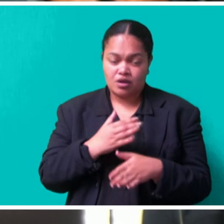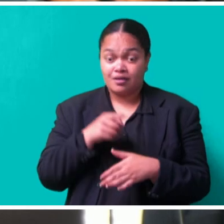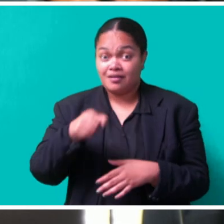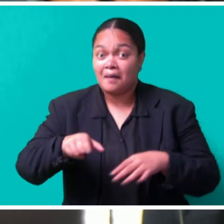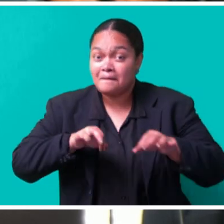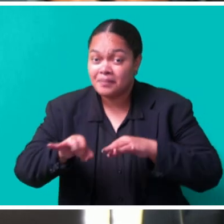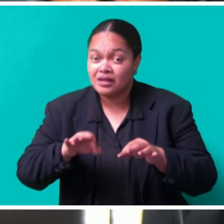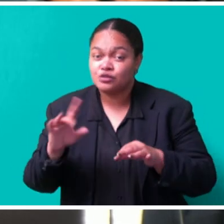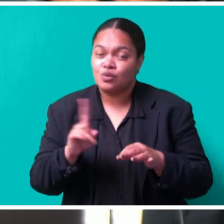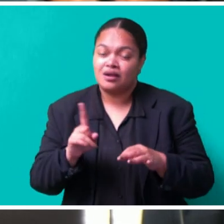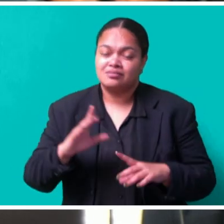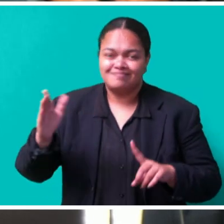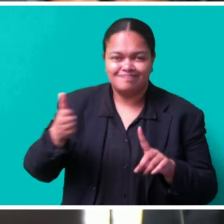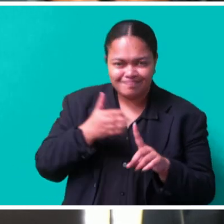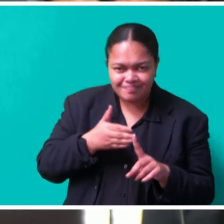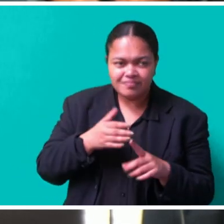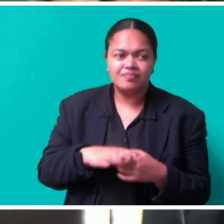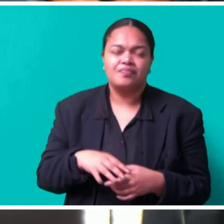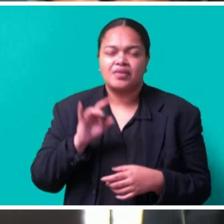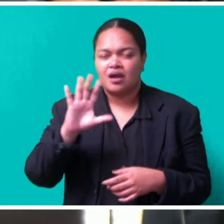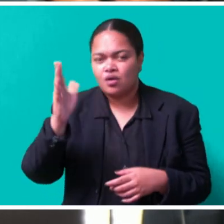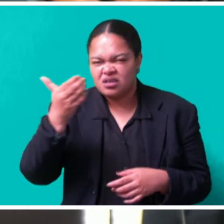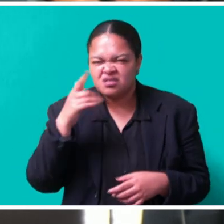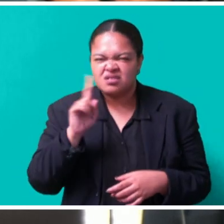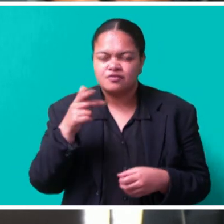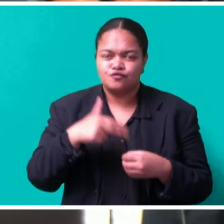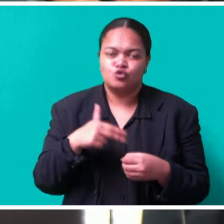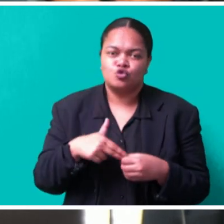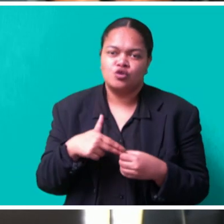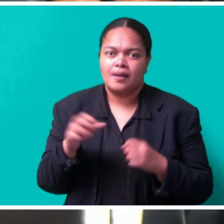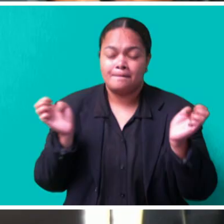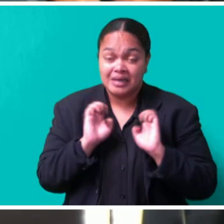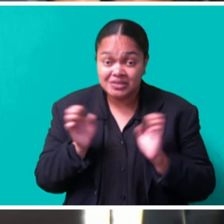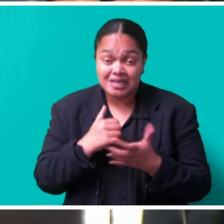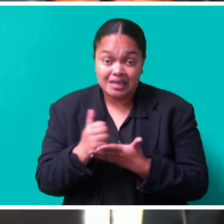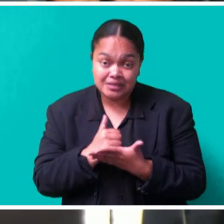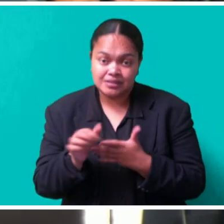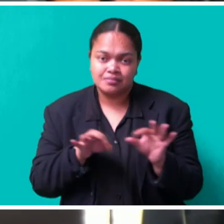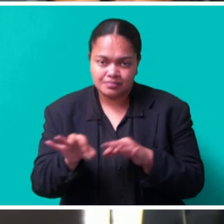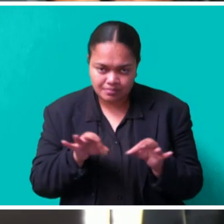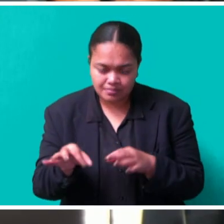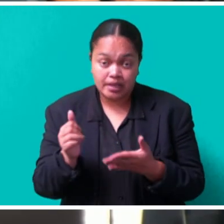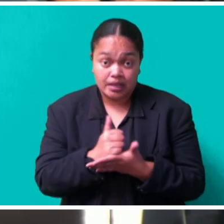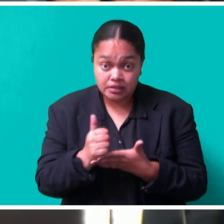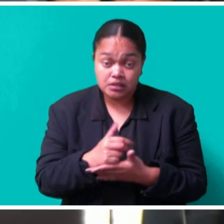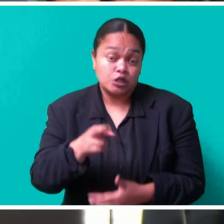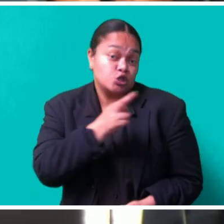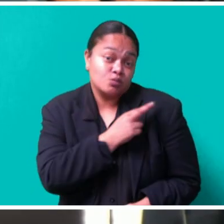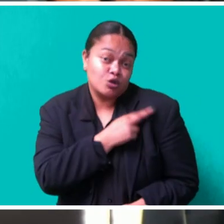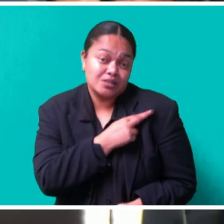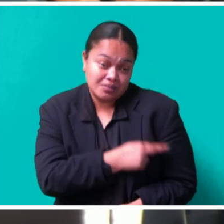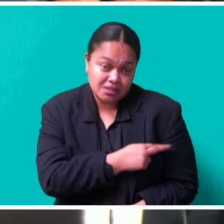the 4 stages outlined under the Fuel Emergency Action Plan and clearly identify the actions, responsibilities,